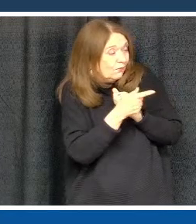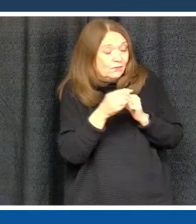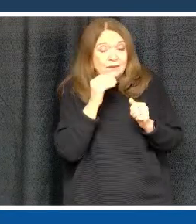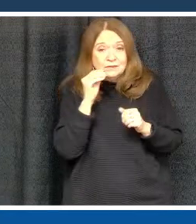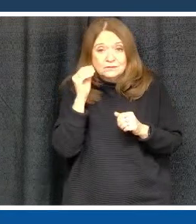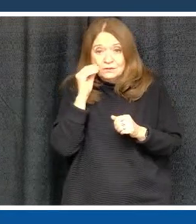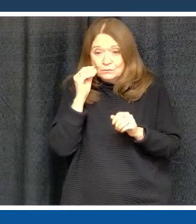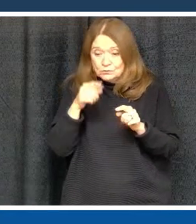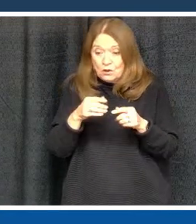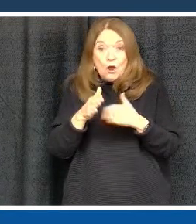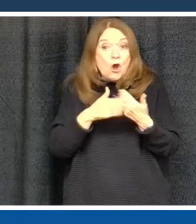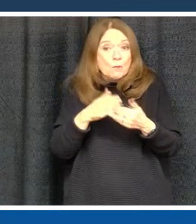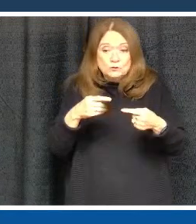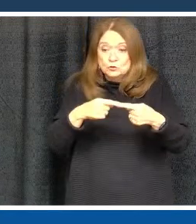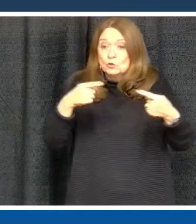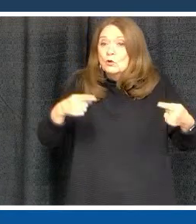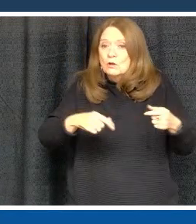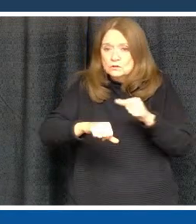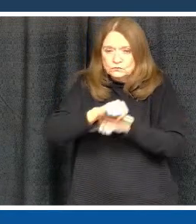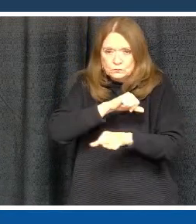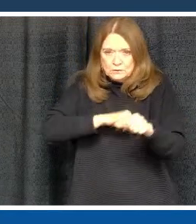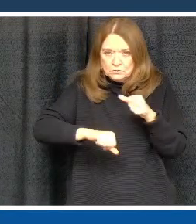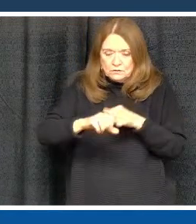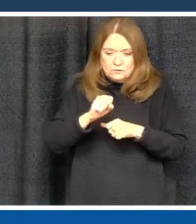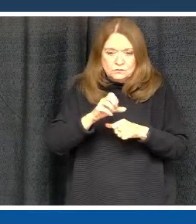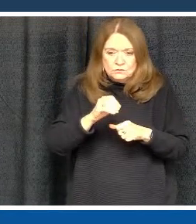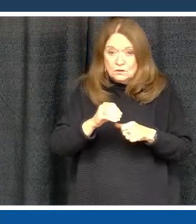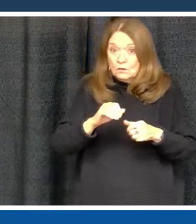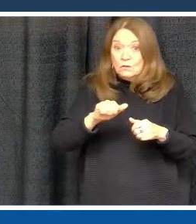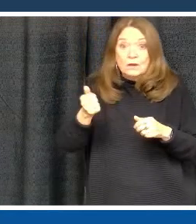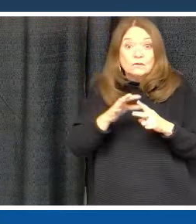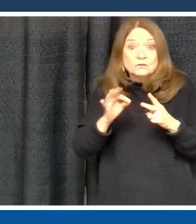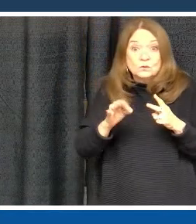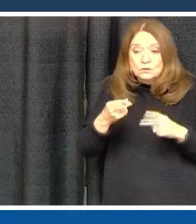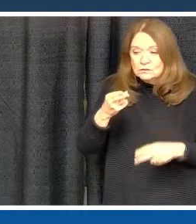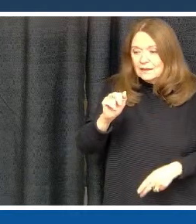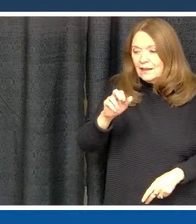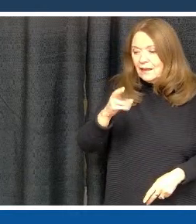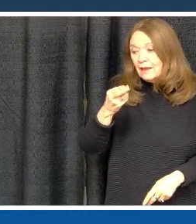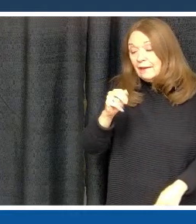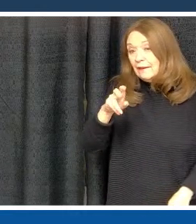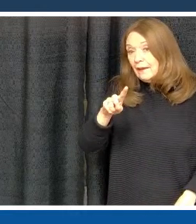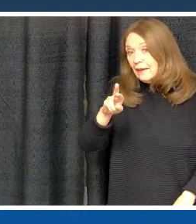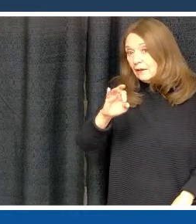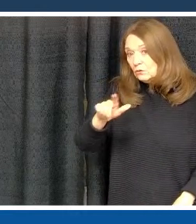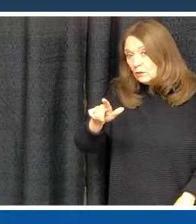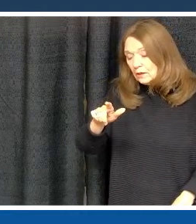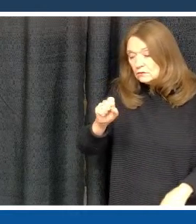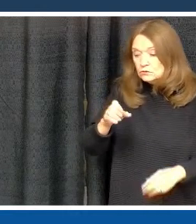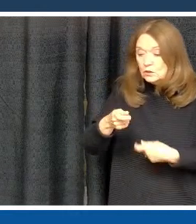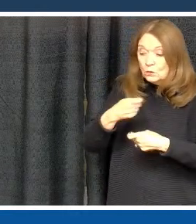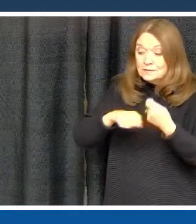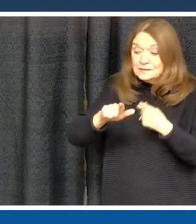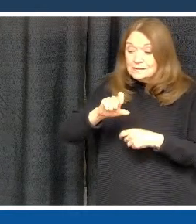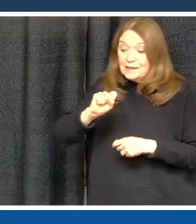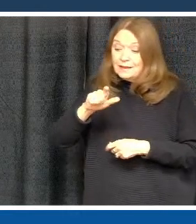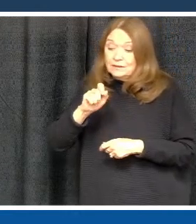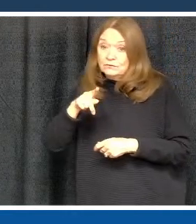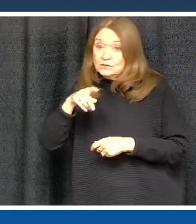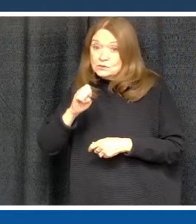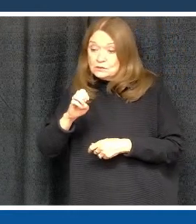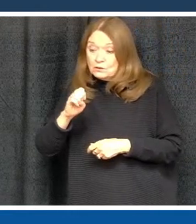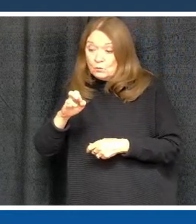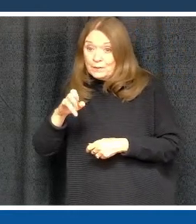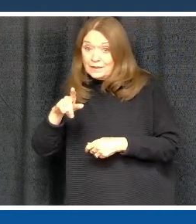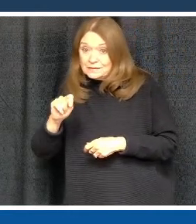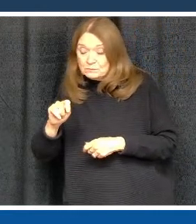right across from one another. So the alternative is a handrail. So the way we get around slope easements are handrails. So if you can